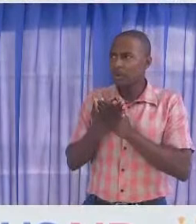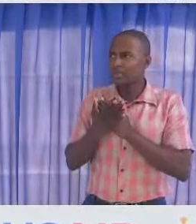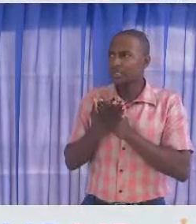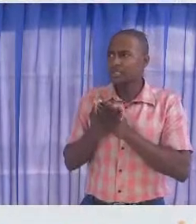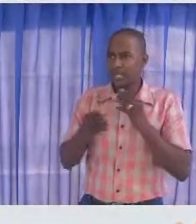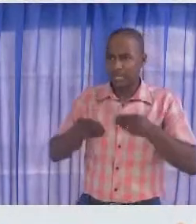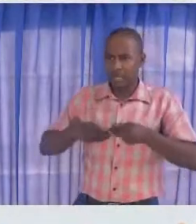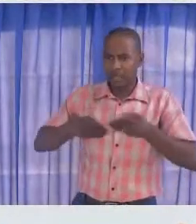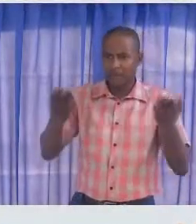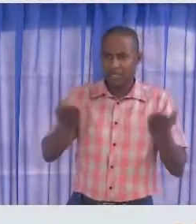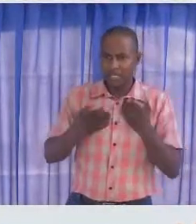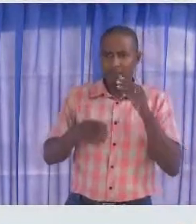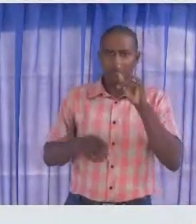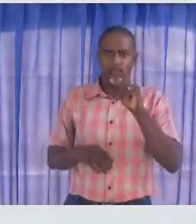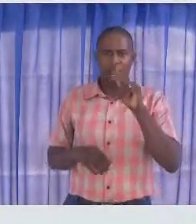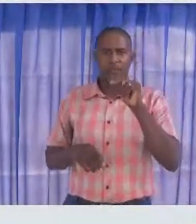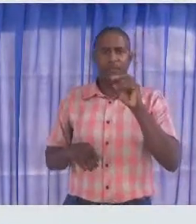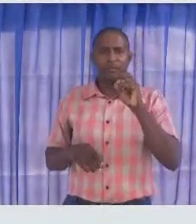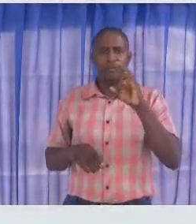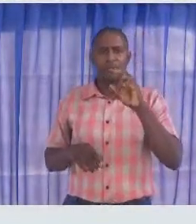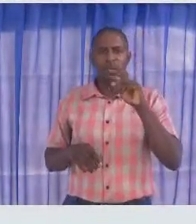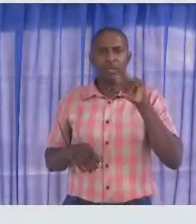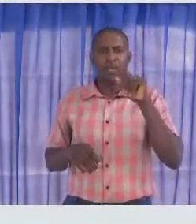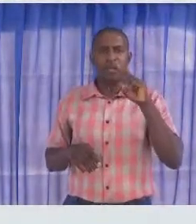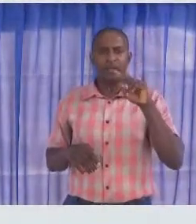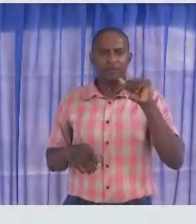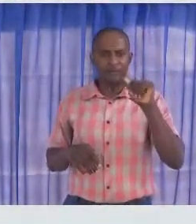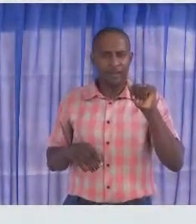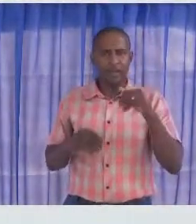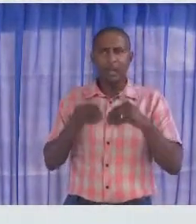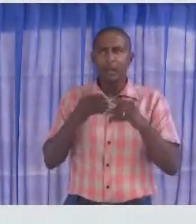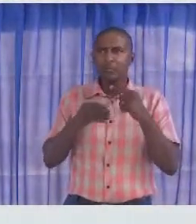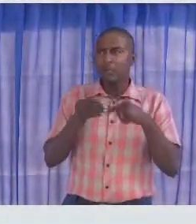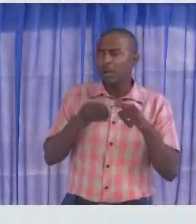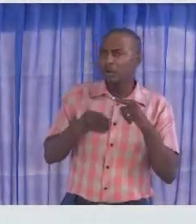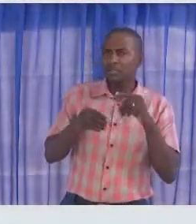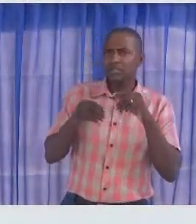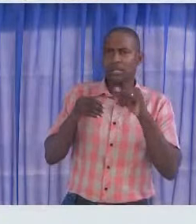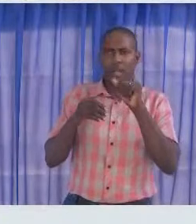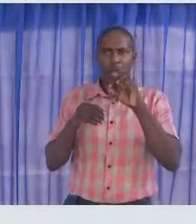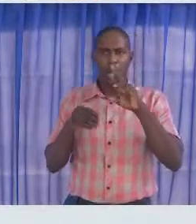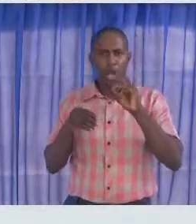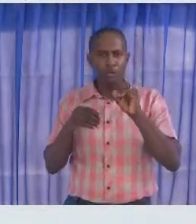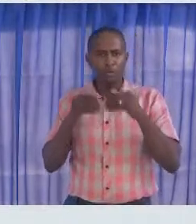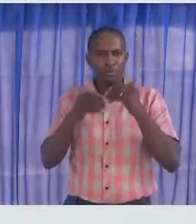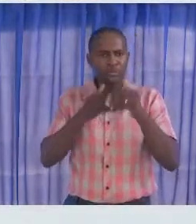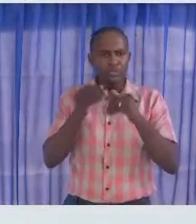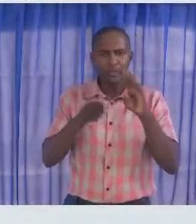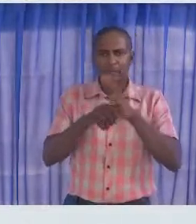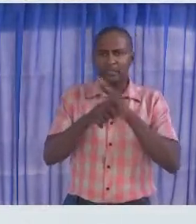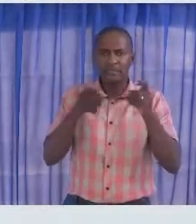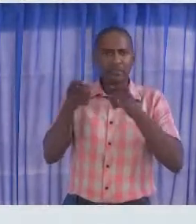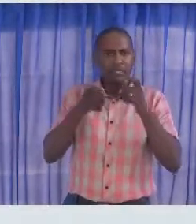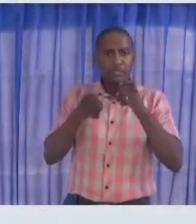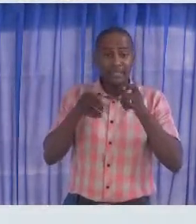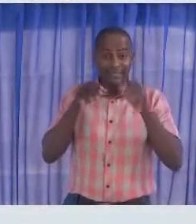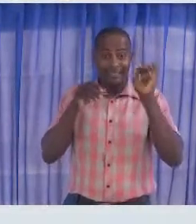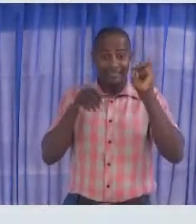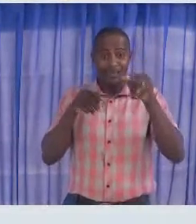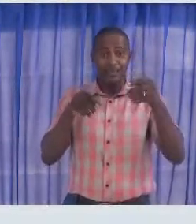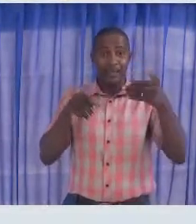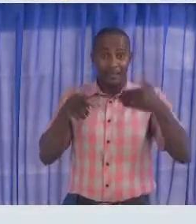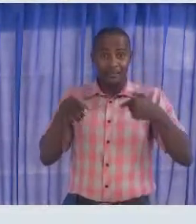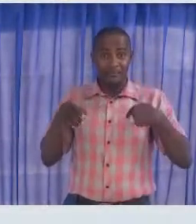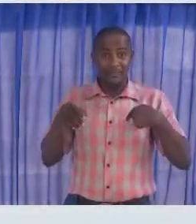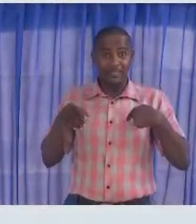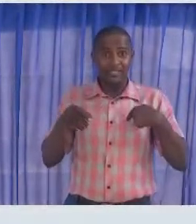the Knockalva Polytechnic College about the agro-processing and business management, this will actually help me to